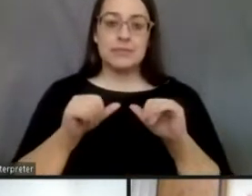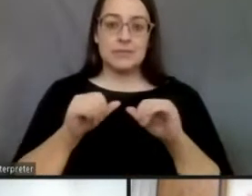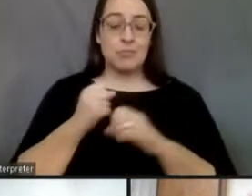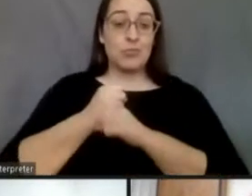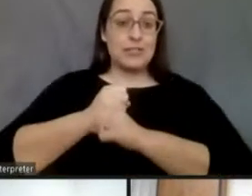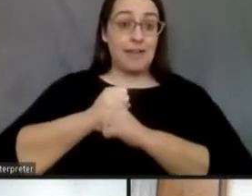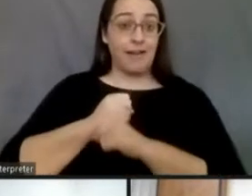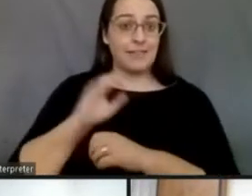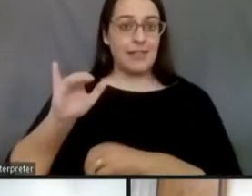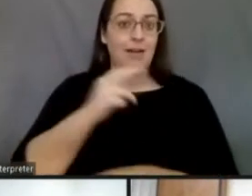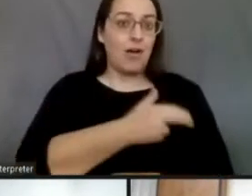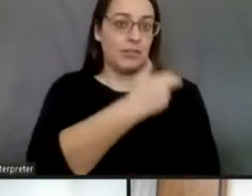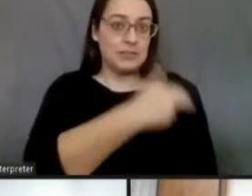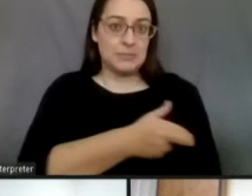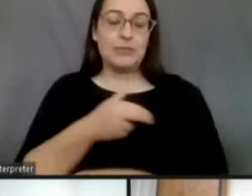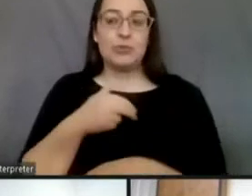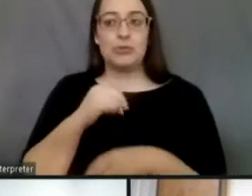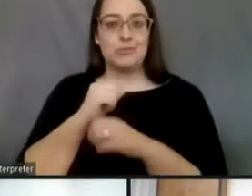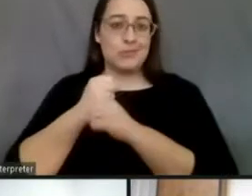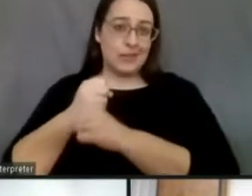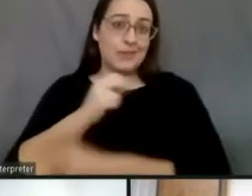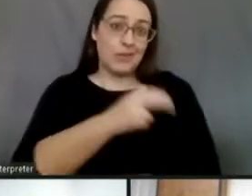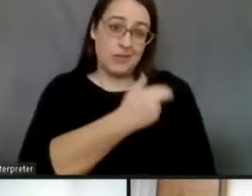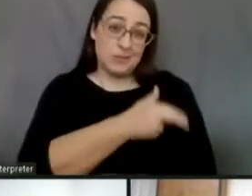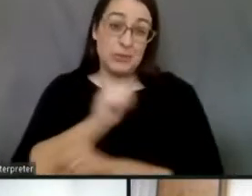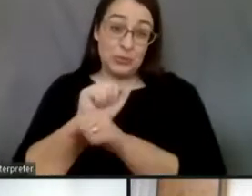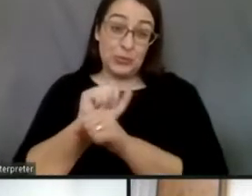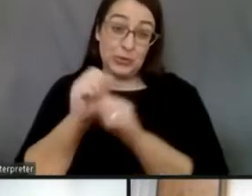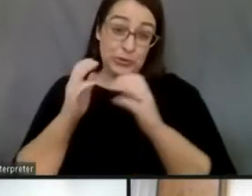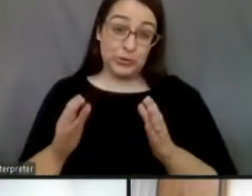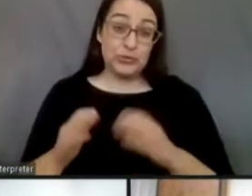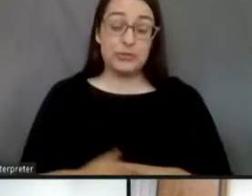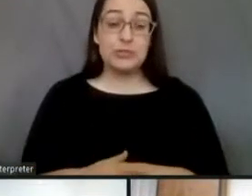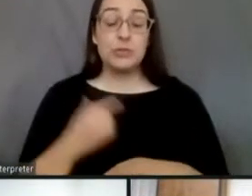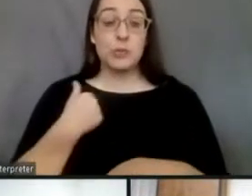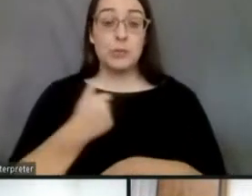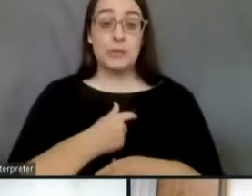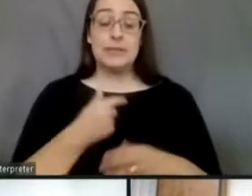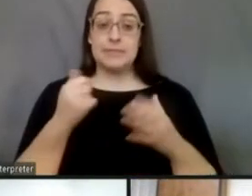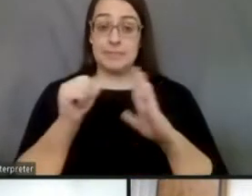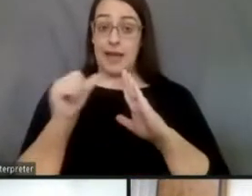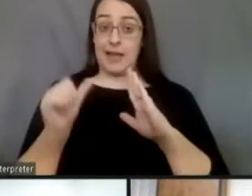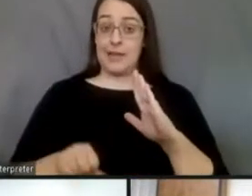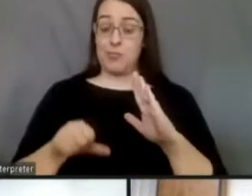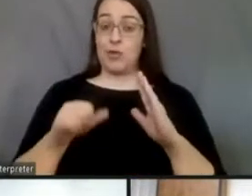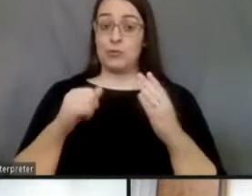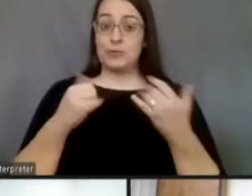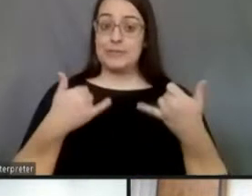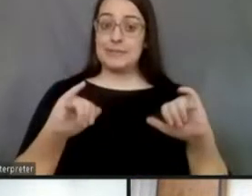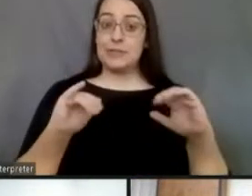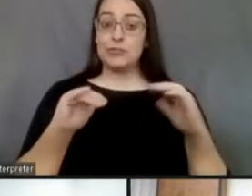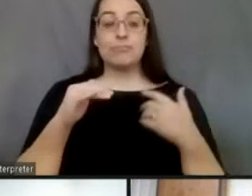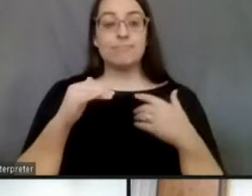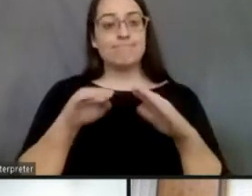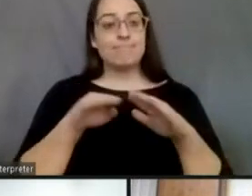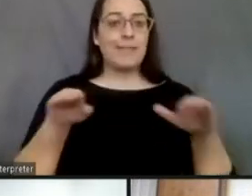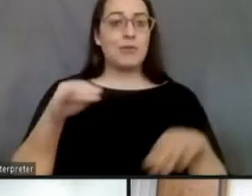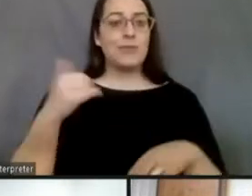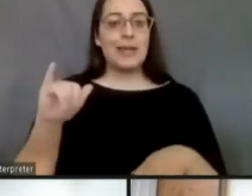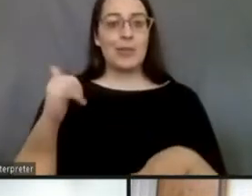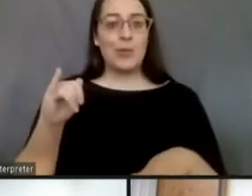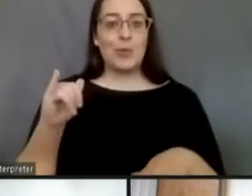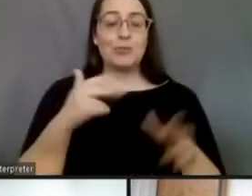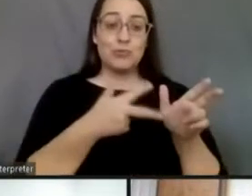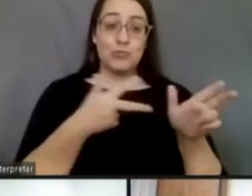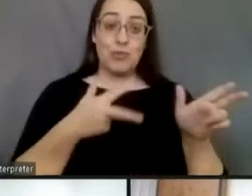hospital capacity and our hospital employees. We're also at status level yellow. The public health drive-through testing site